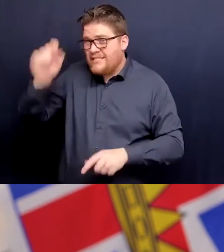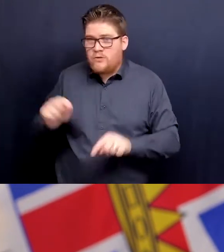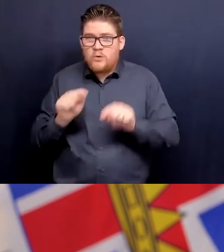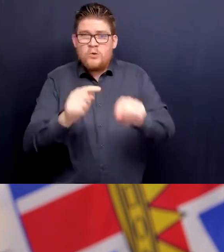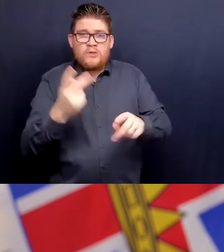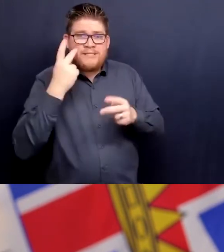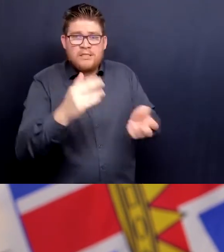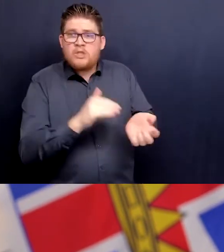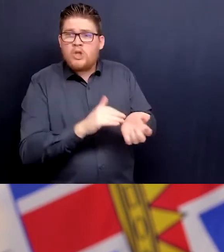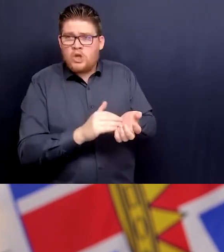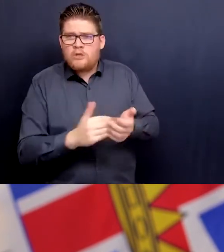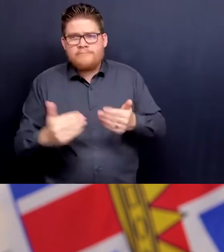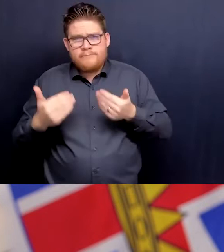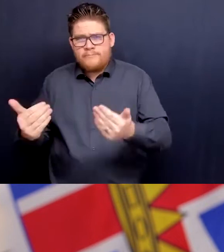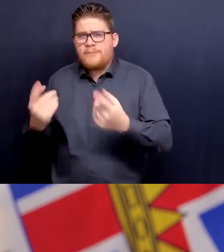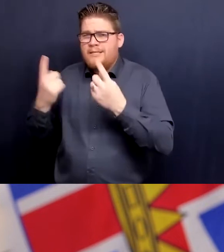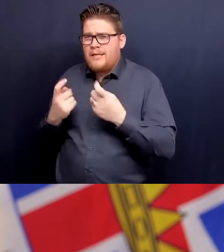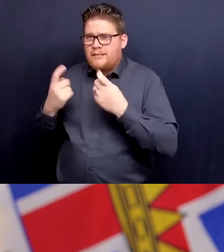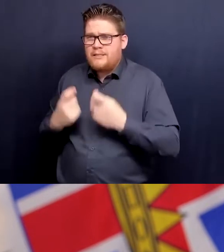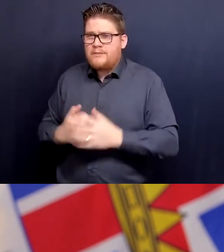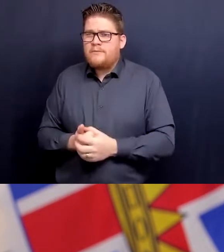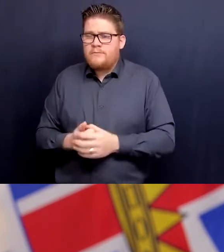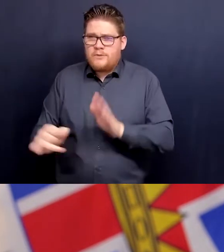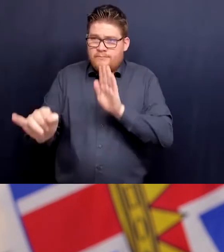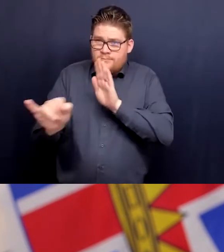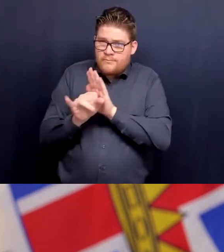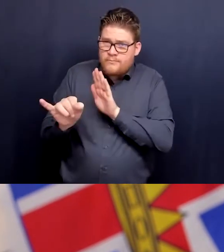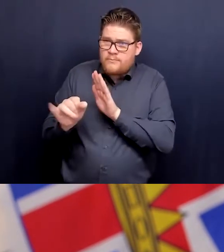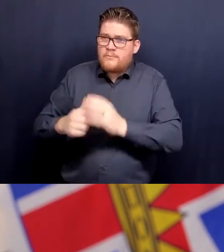physician, and that will tell whether it's, we have a